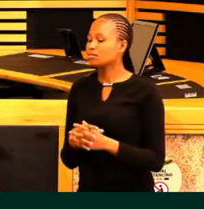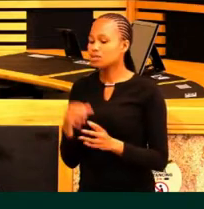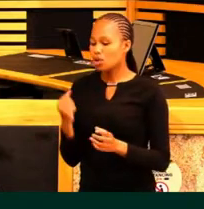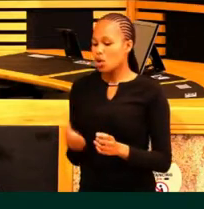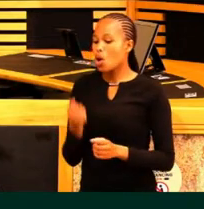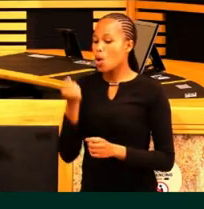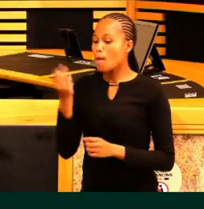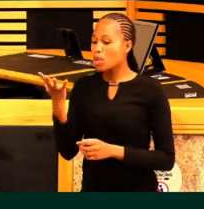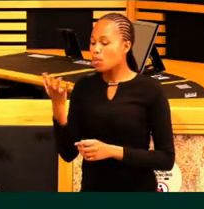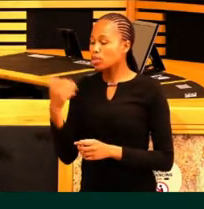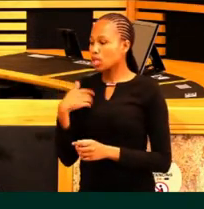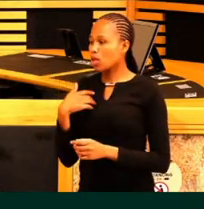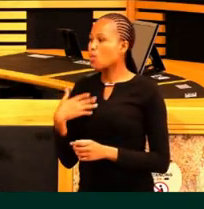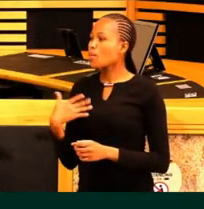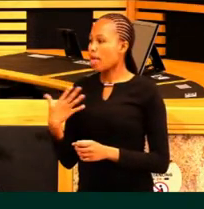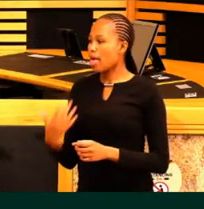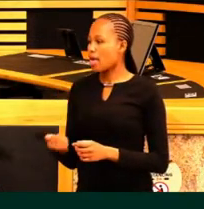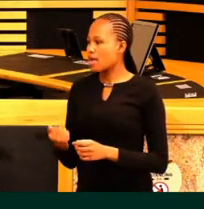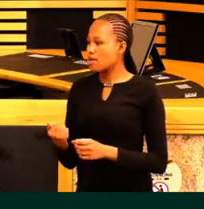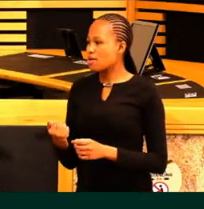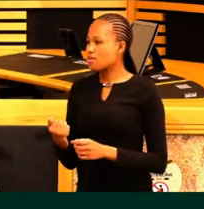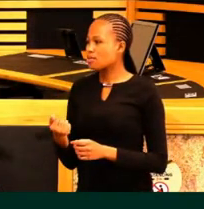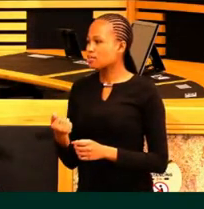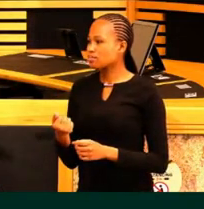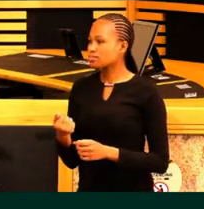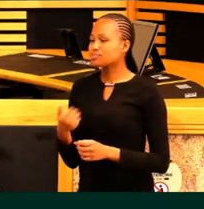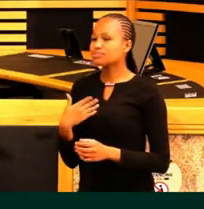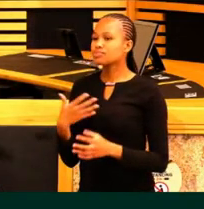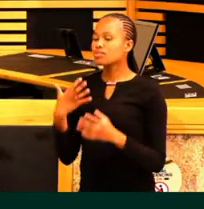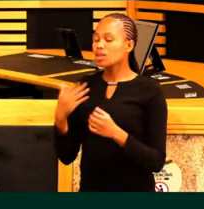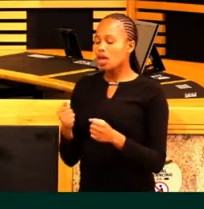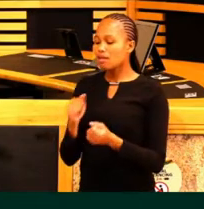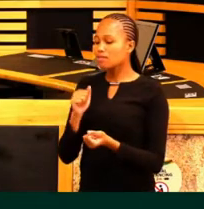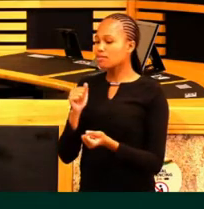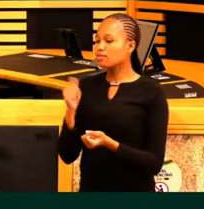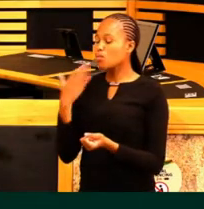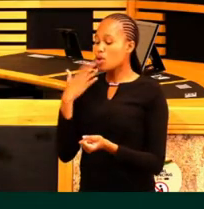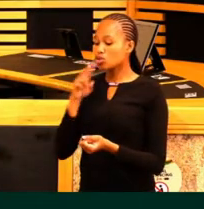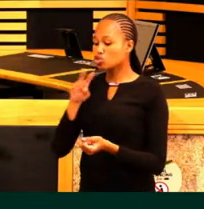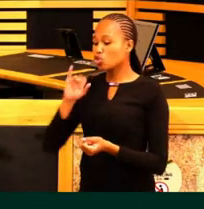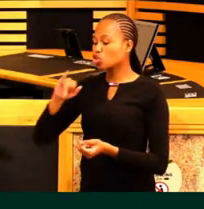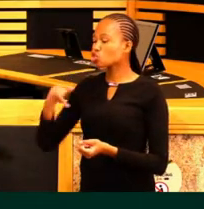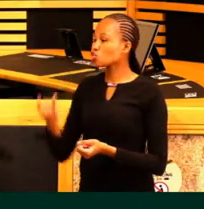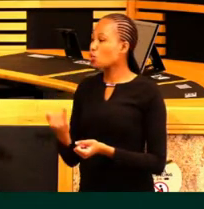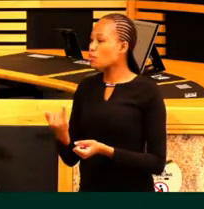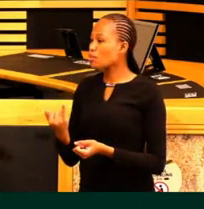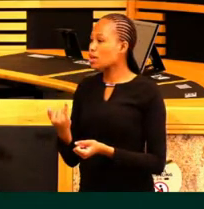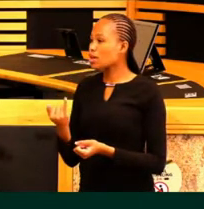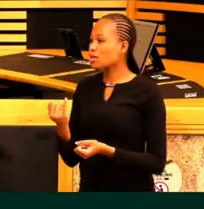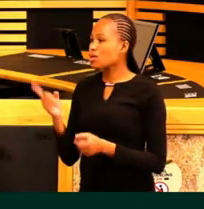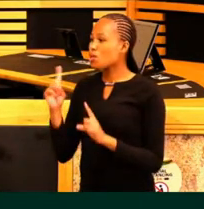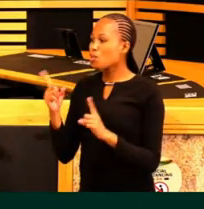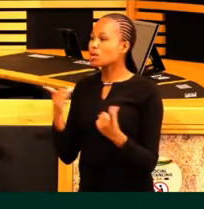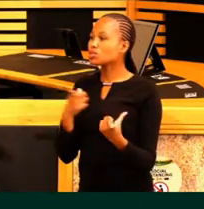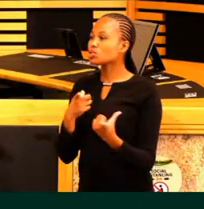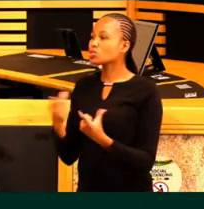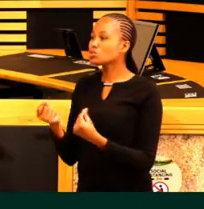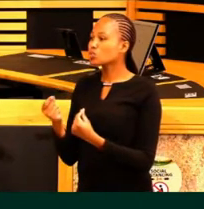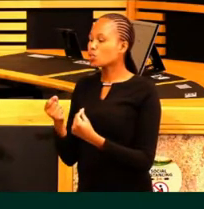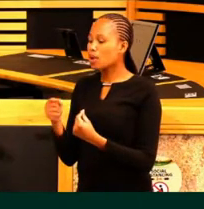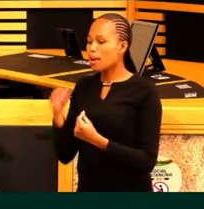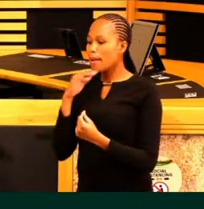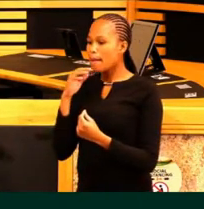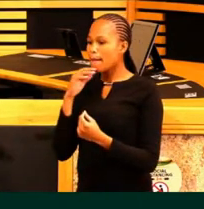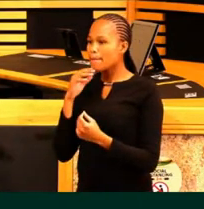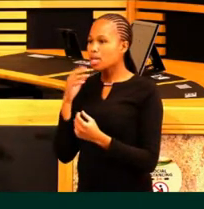erso premiere status when you look at joburg what is done is that it has attracted